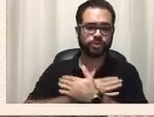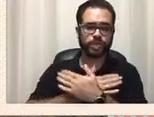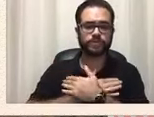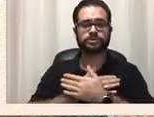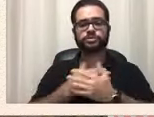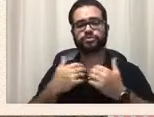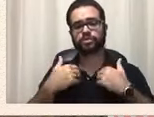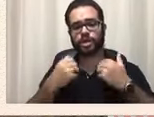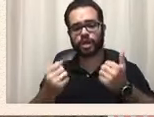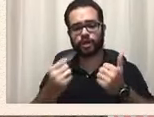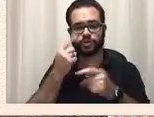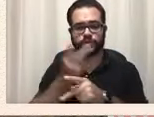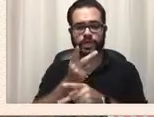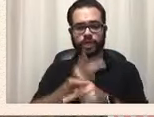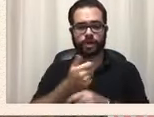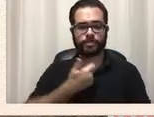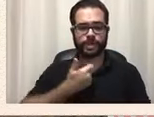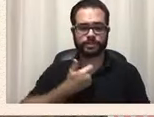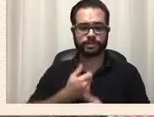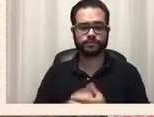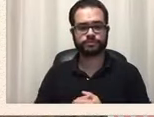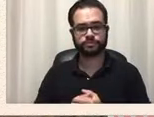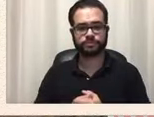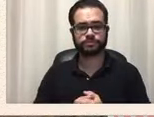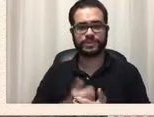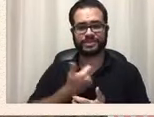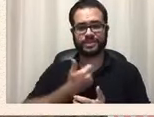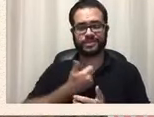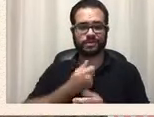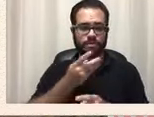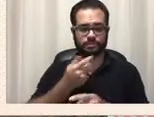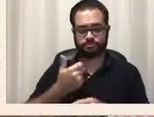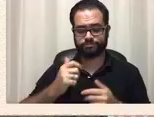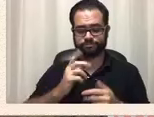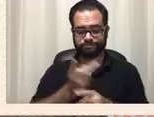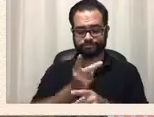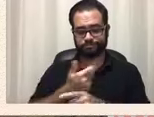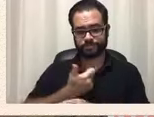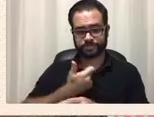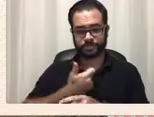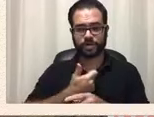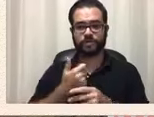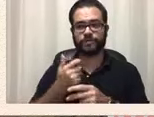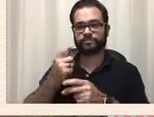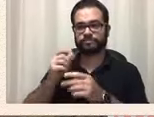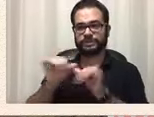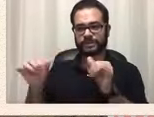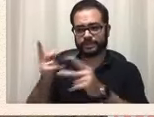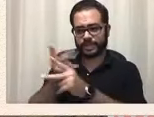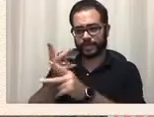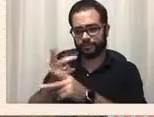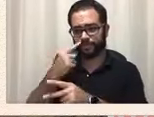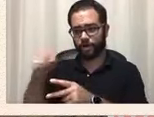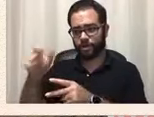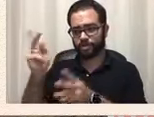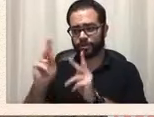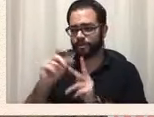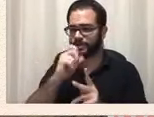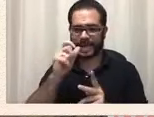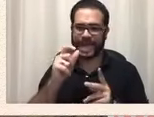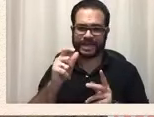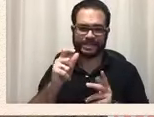myself. Taking care of ourselves as caregivers is not a luxury, but a necessity. So